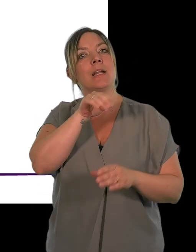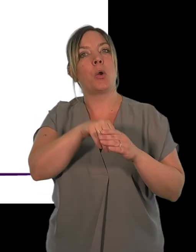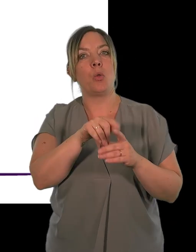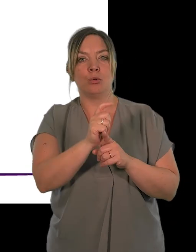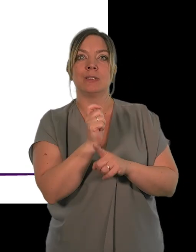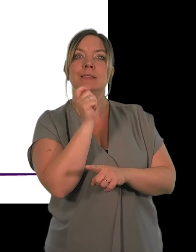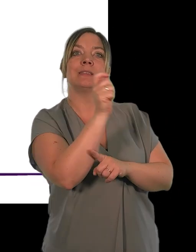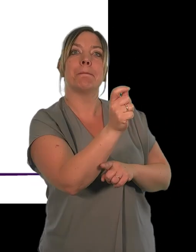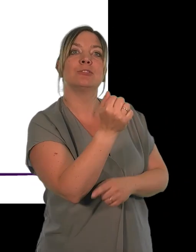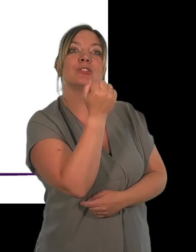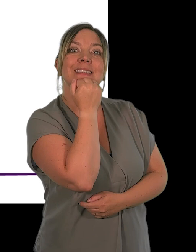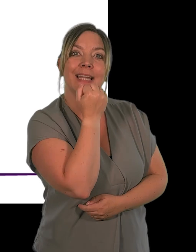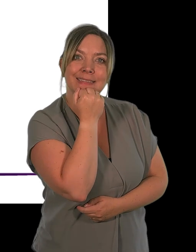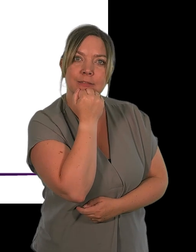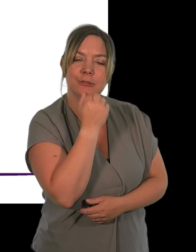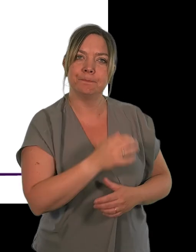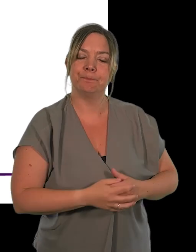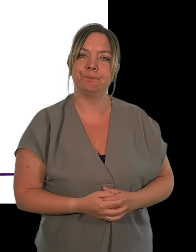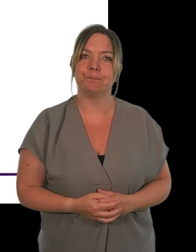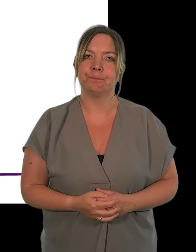a submission date.